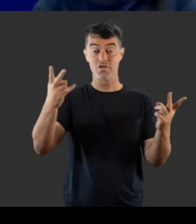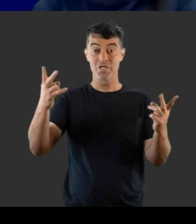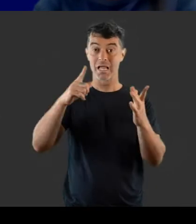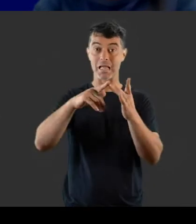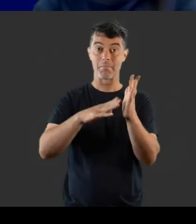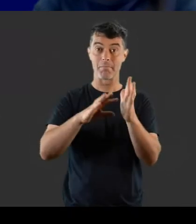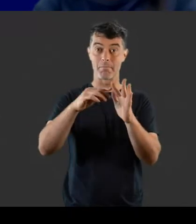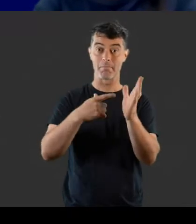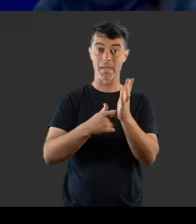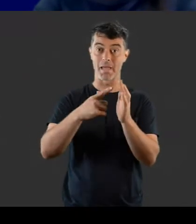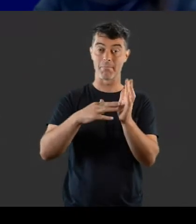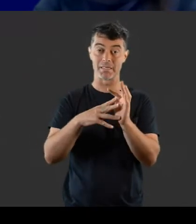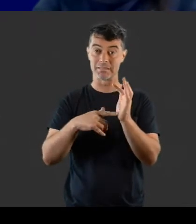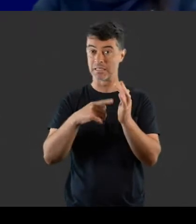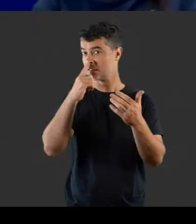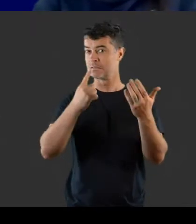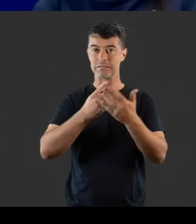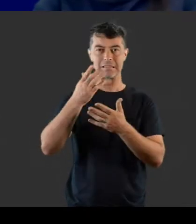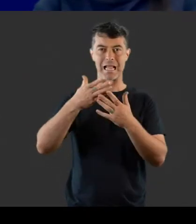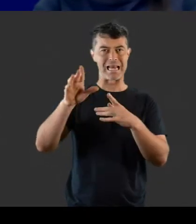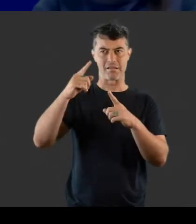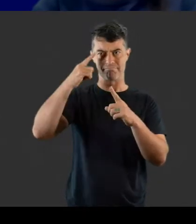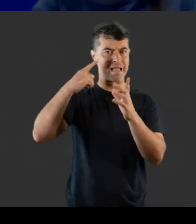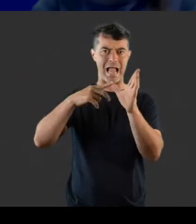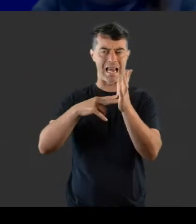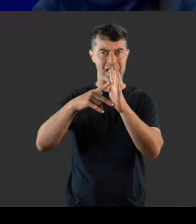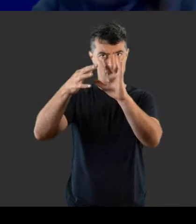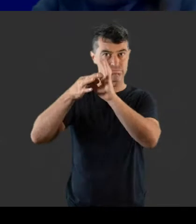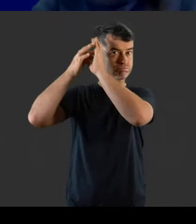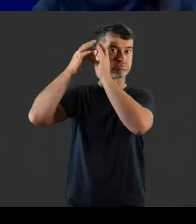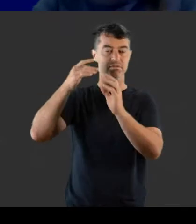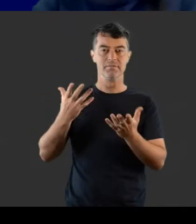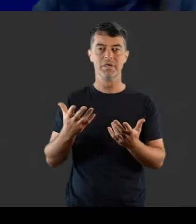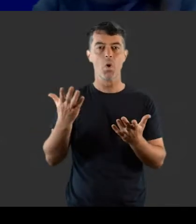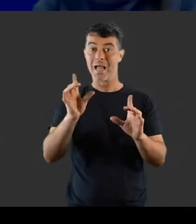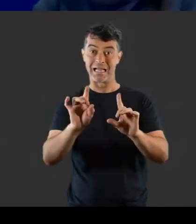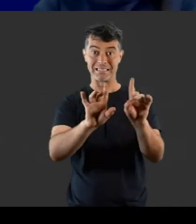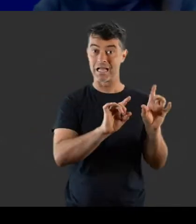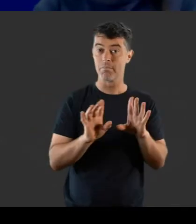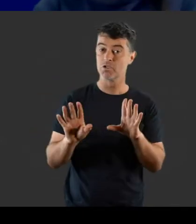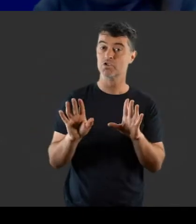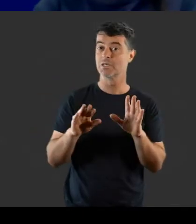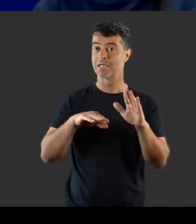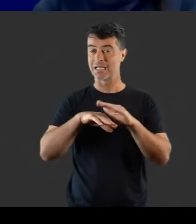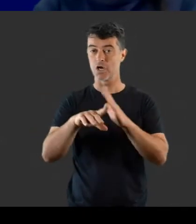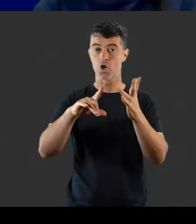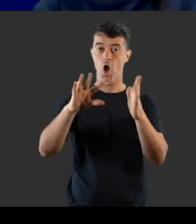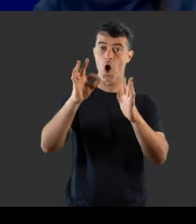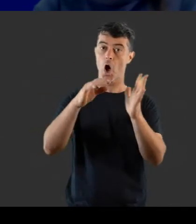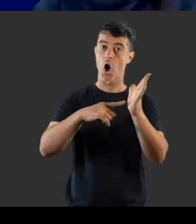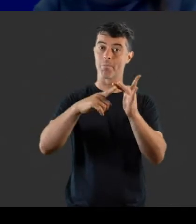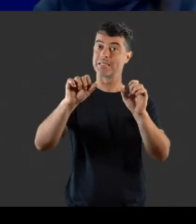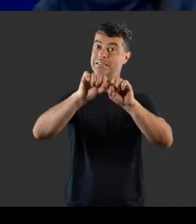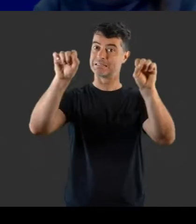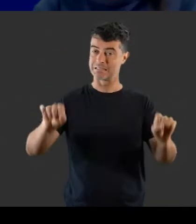Vision impairment may occur at any point in the visual pathway. Where this damage occurs within